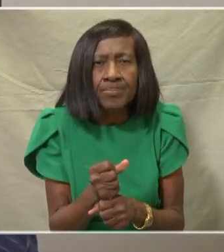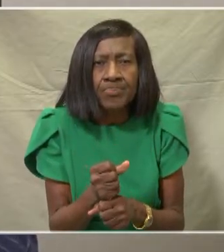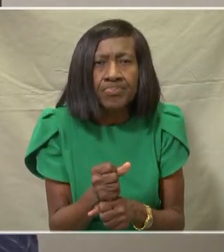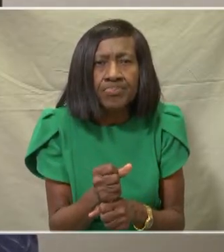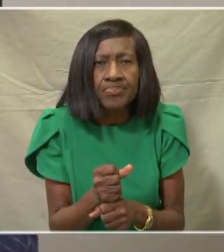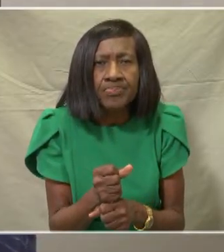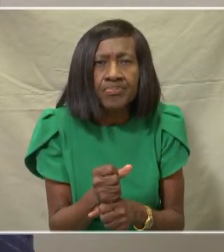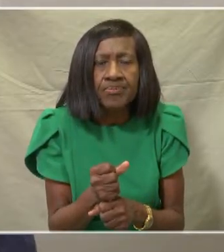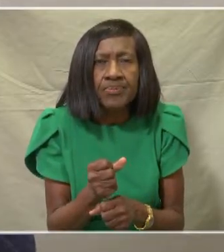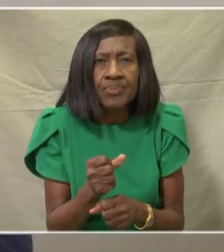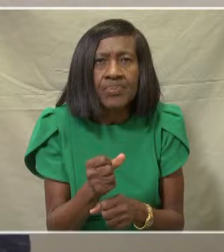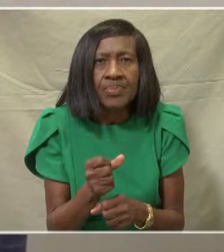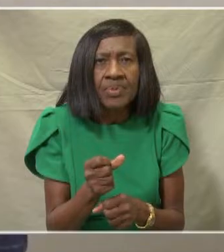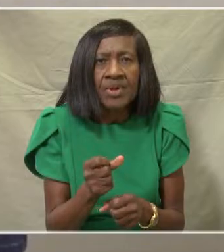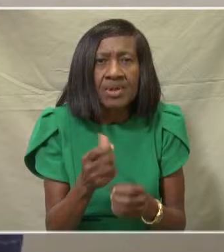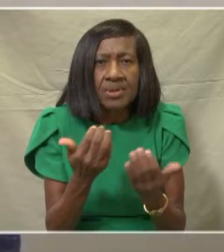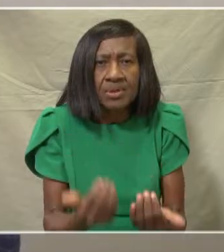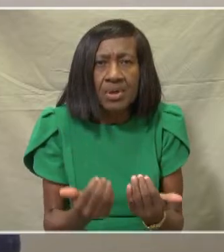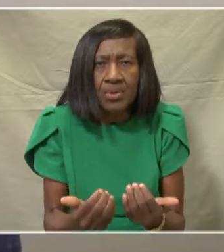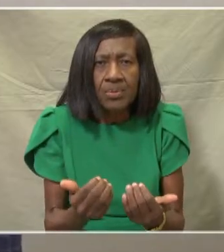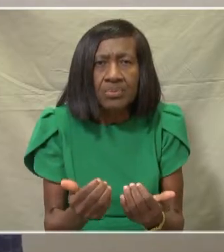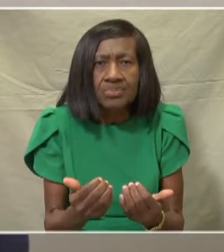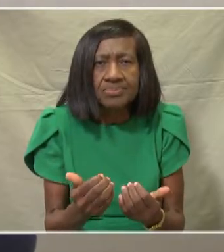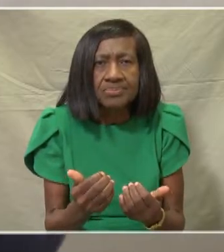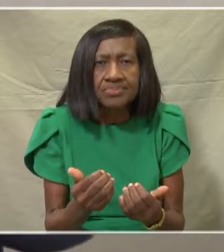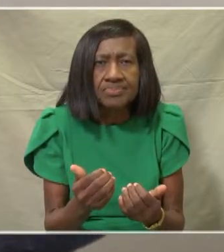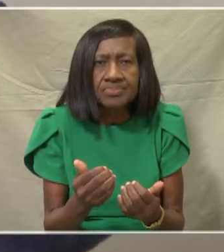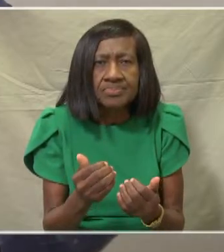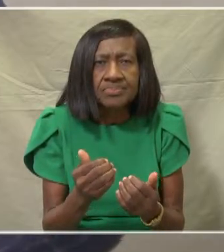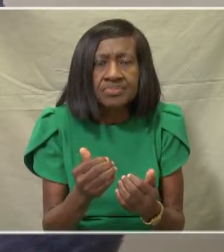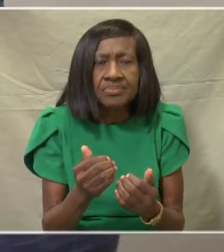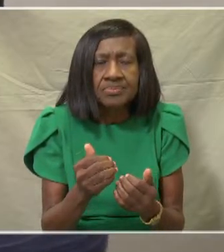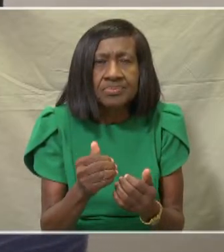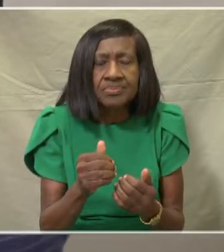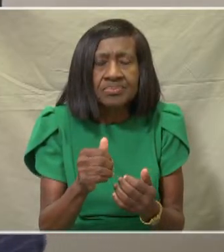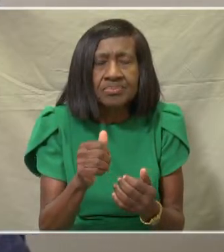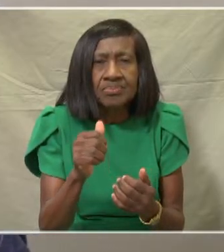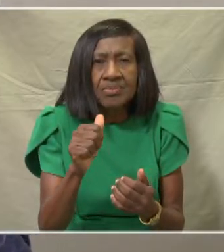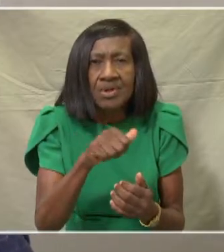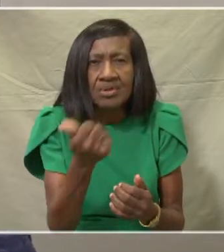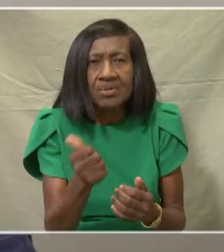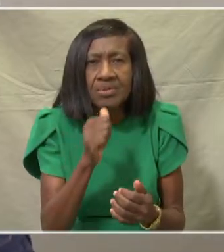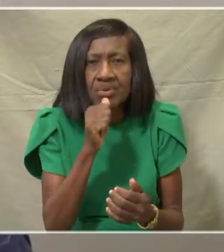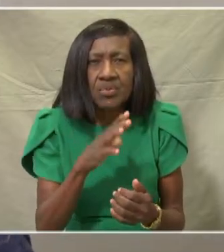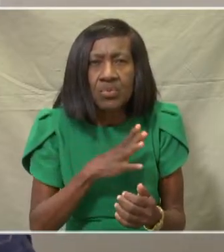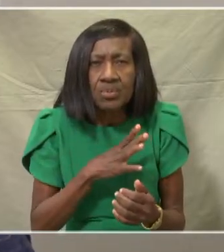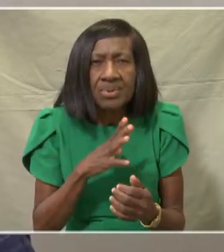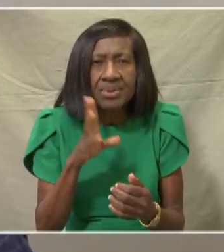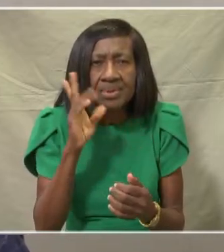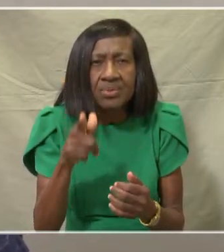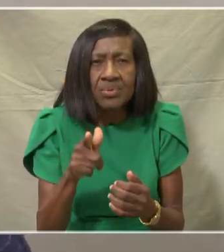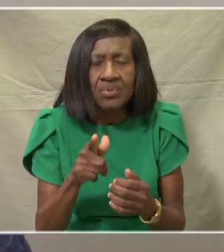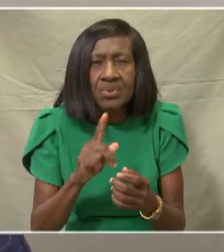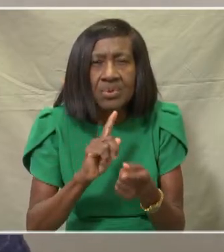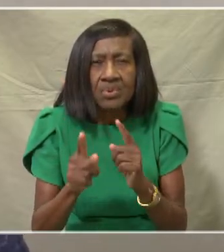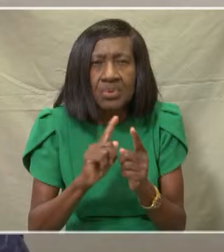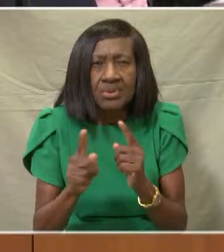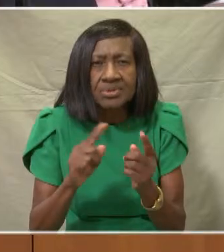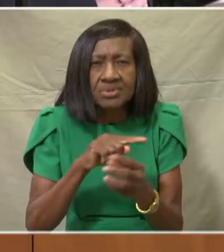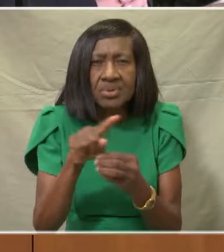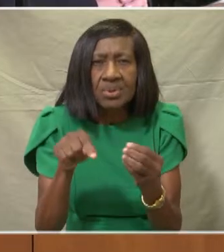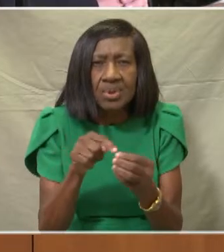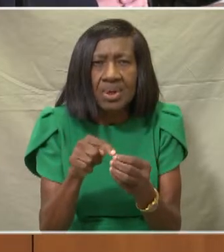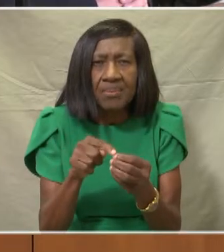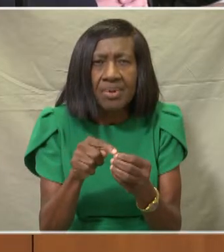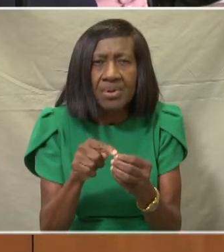here. But anyway, I'm going to hand over now to my colleague Sandy Gale, and she'll set out some more detail about what